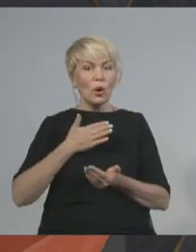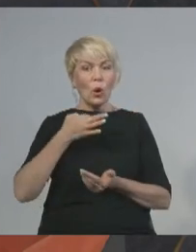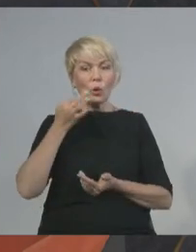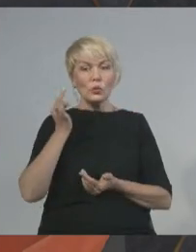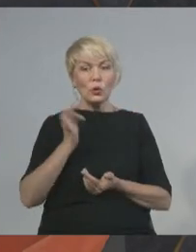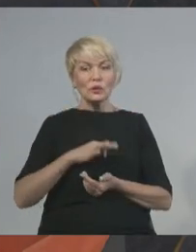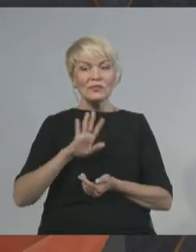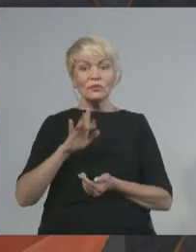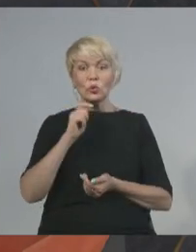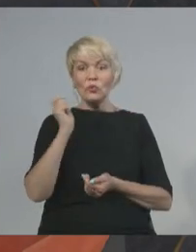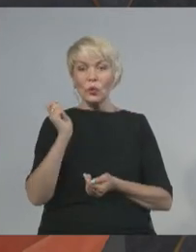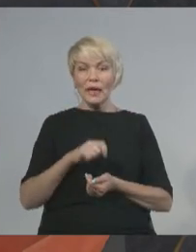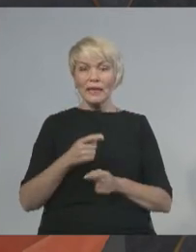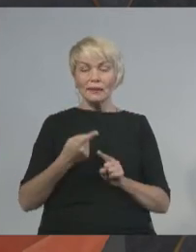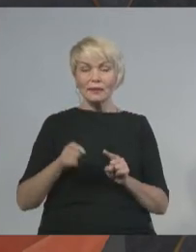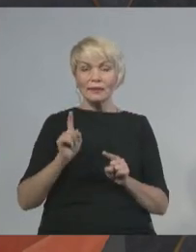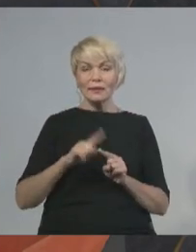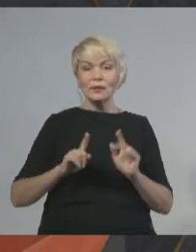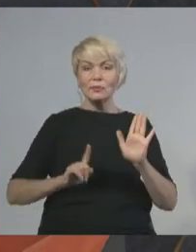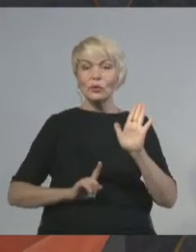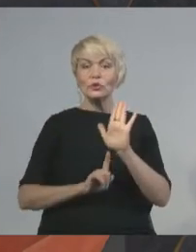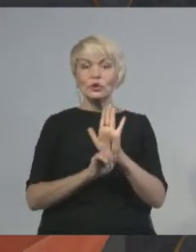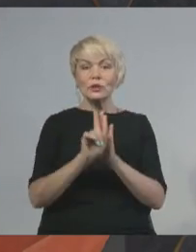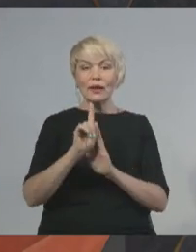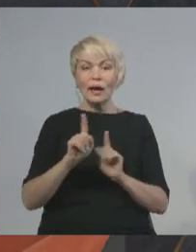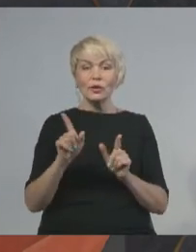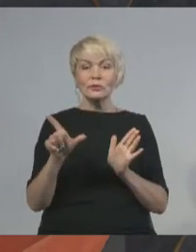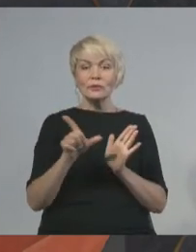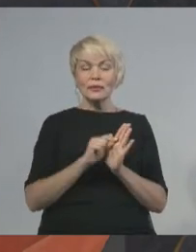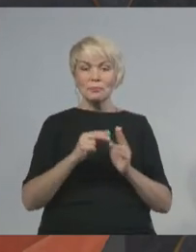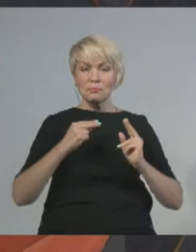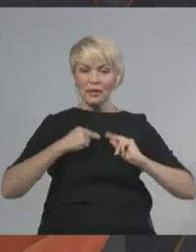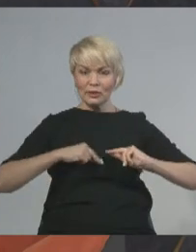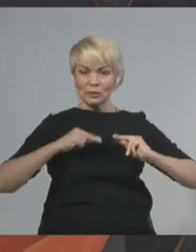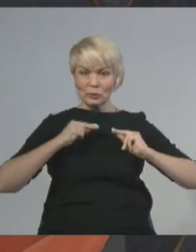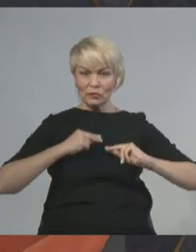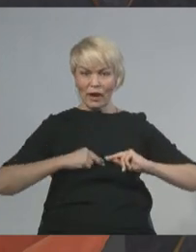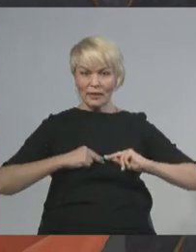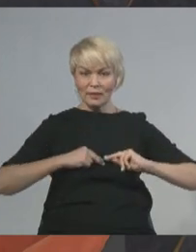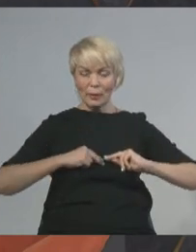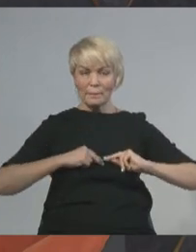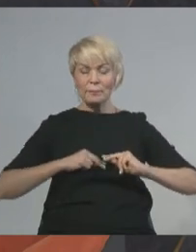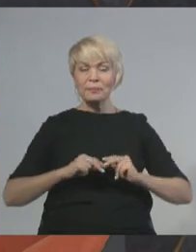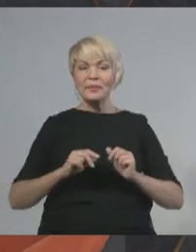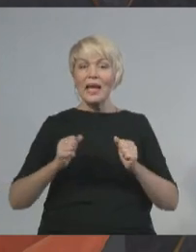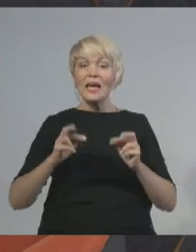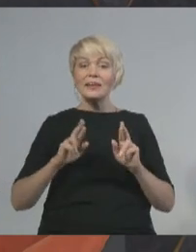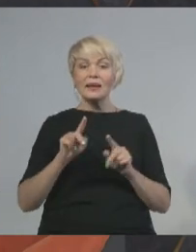everyone all the media that starts working with this approach in ukraine